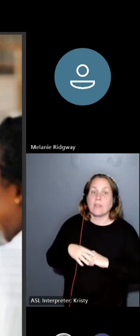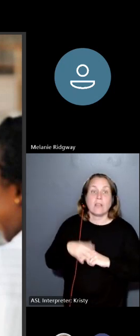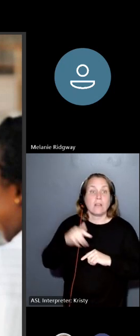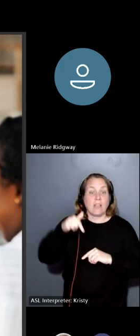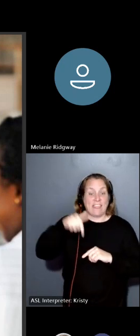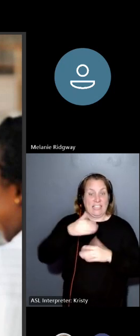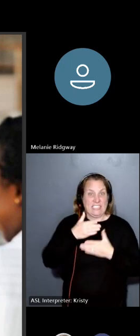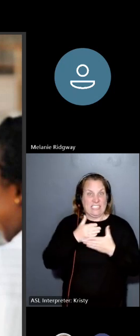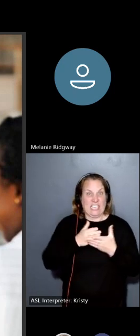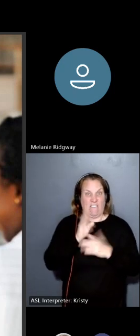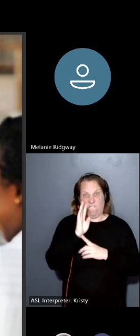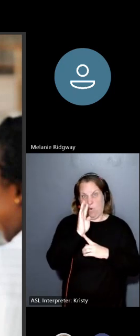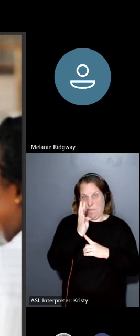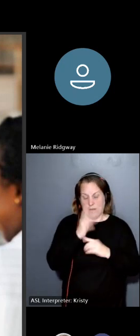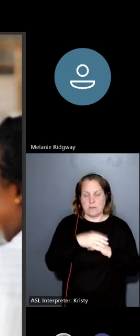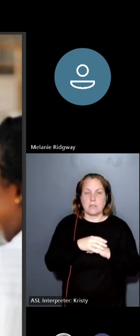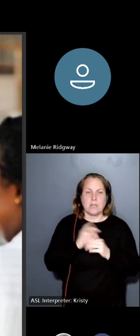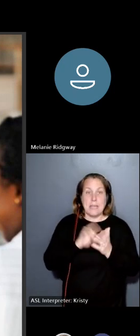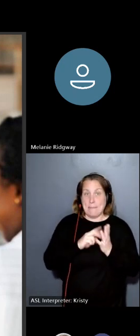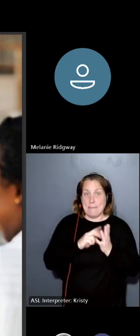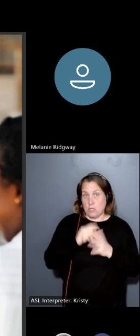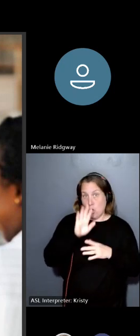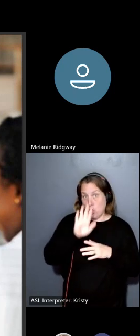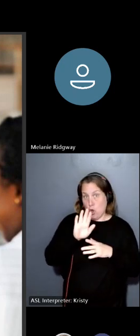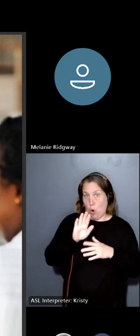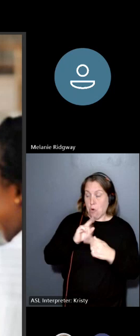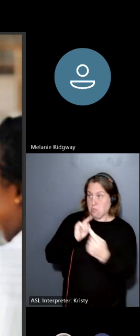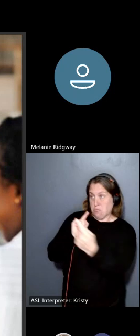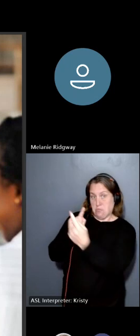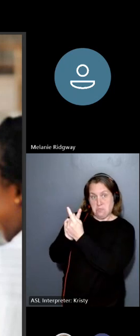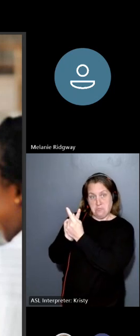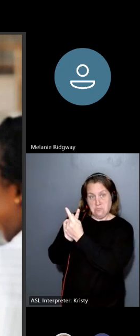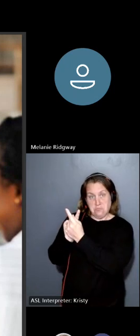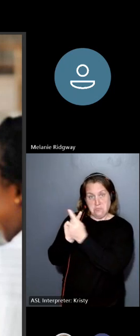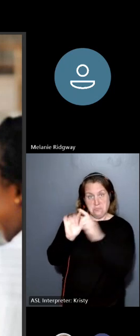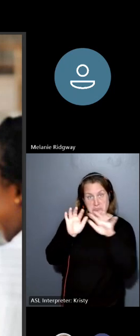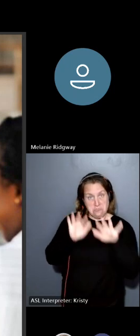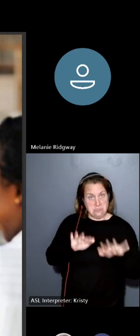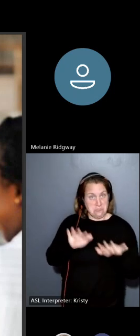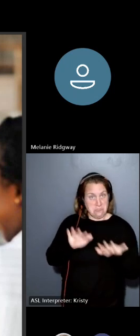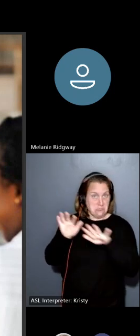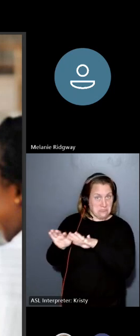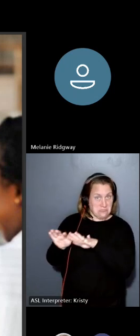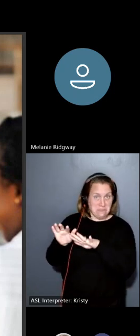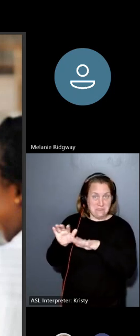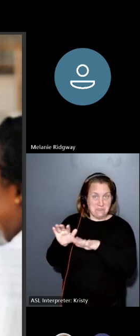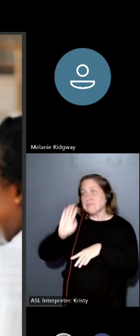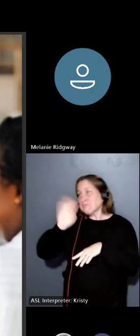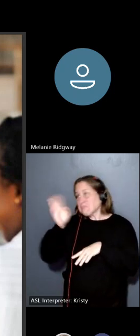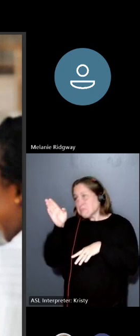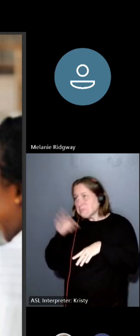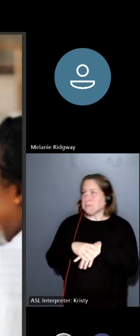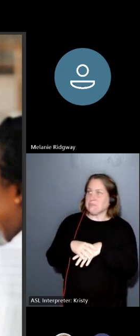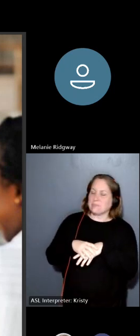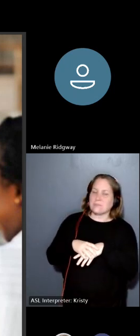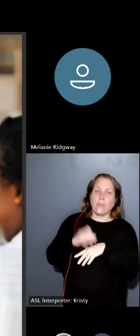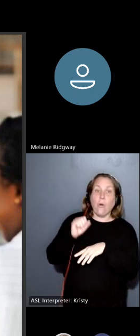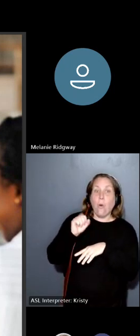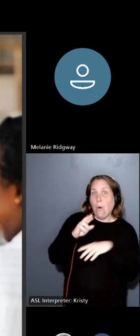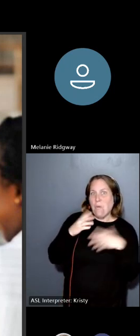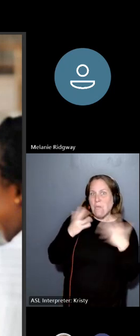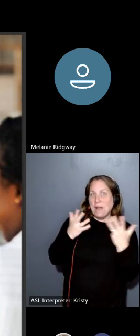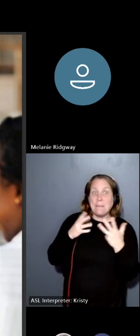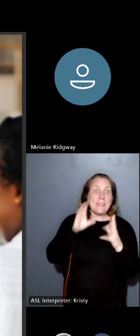your greeting going to be casual? We see an image of 2 smiling